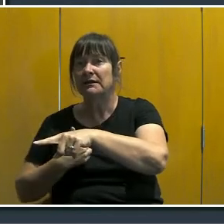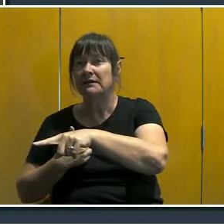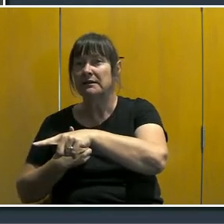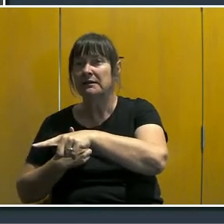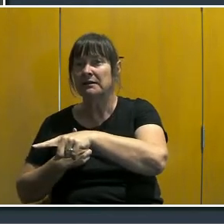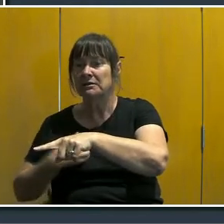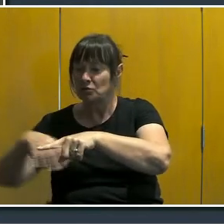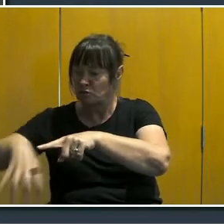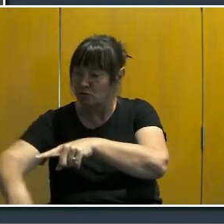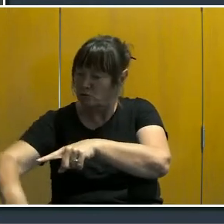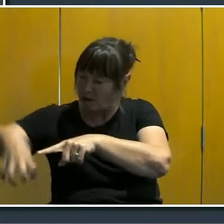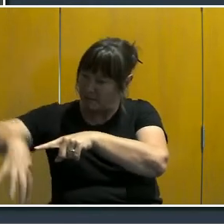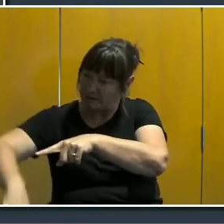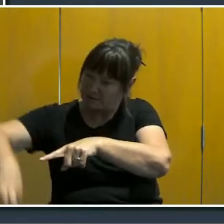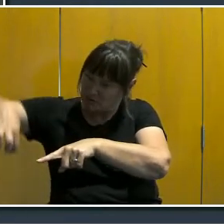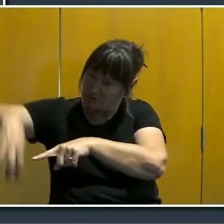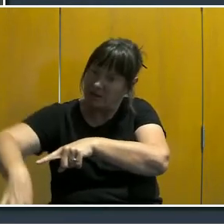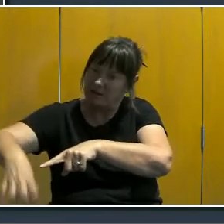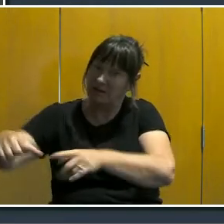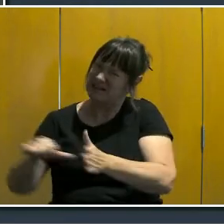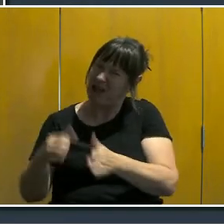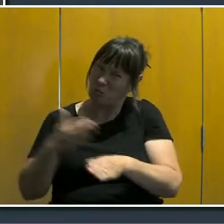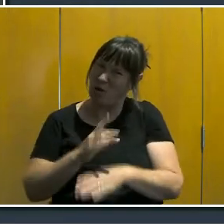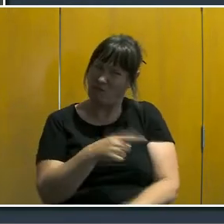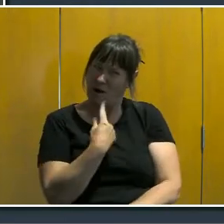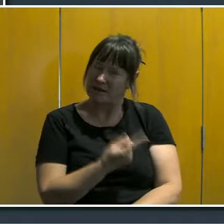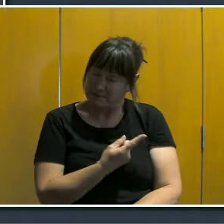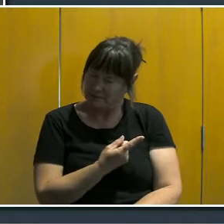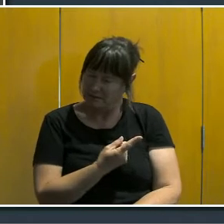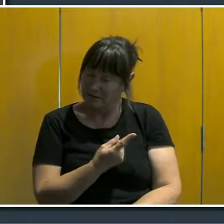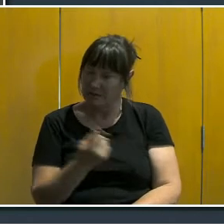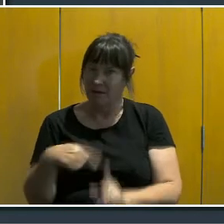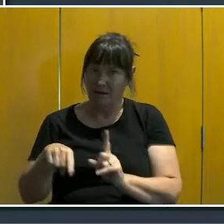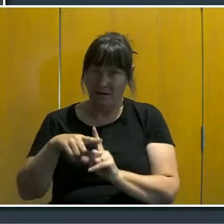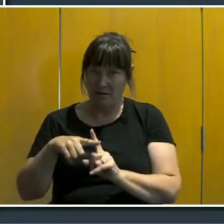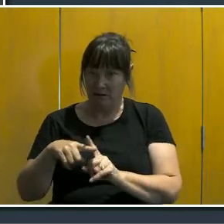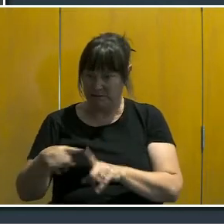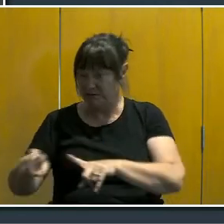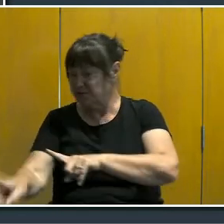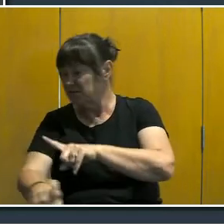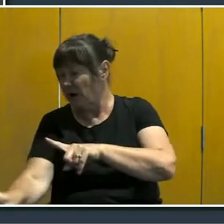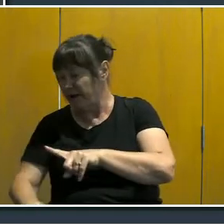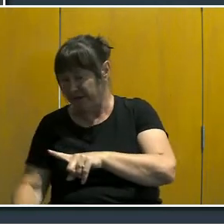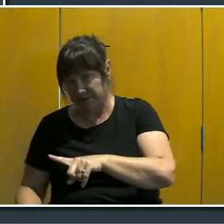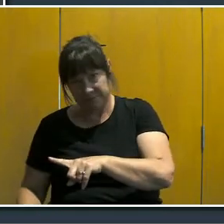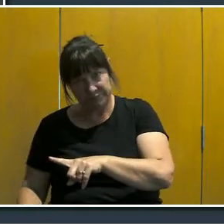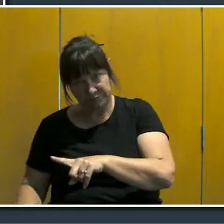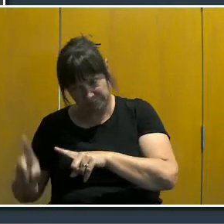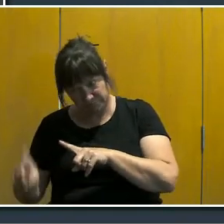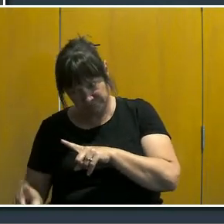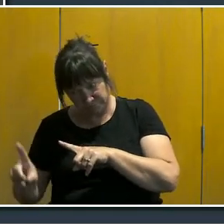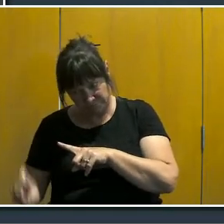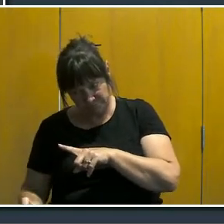the sides, which is quite hard work for someone my size, and spraying along the bottom, because otherwise